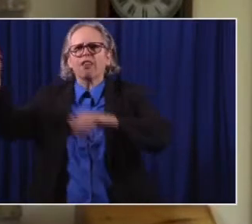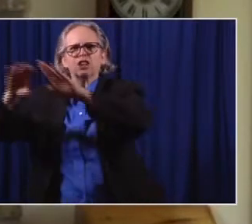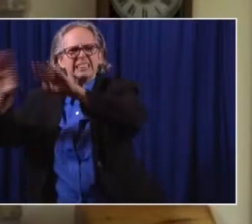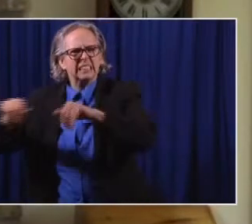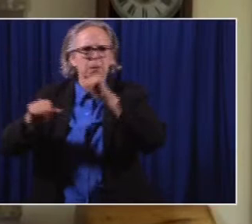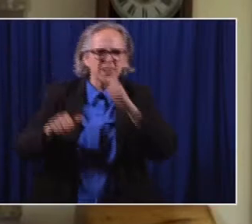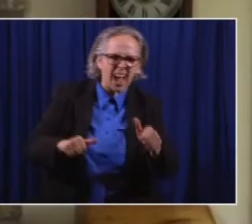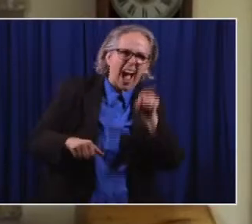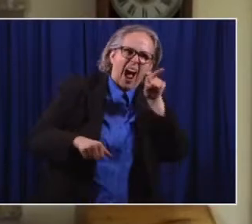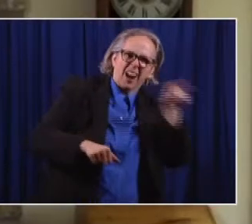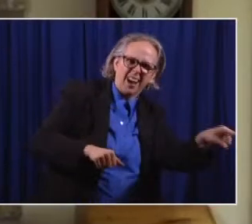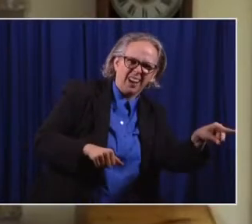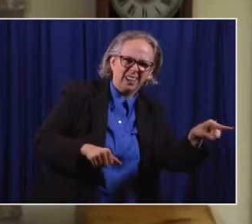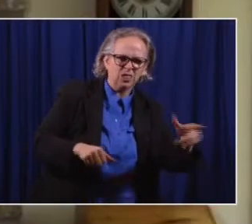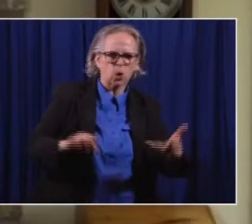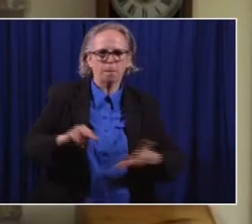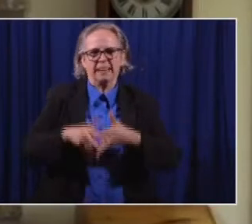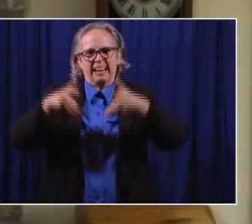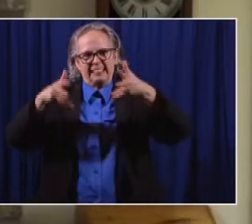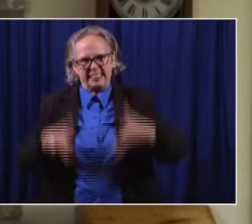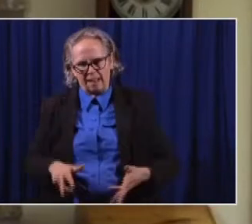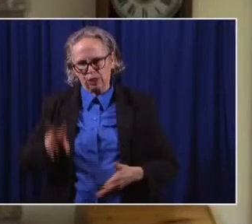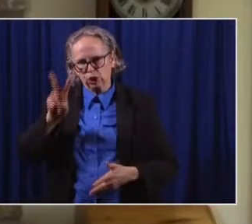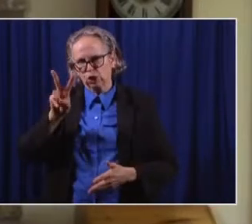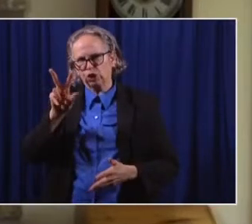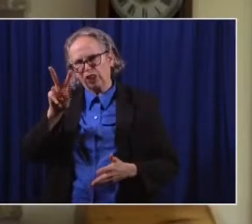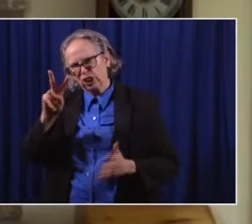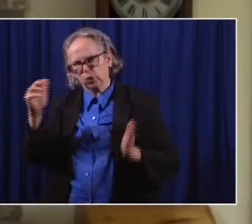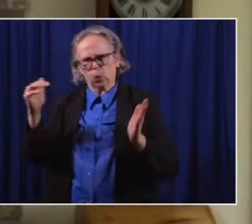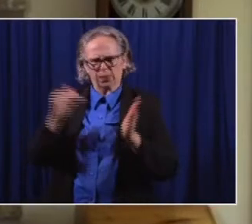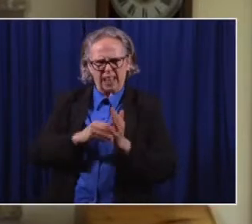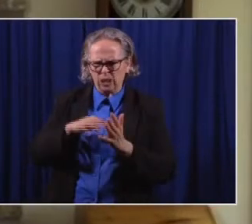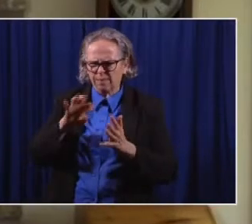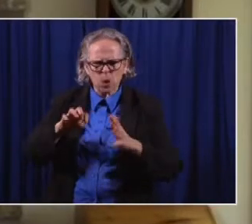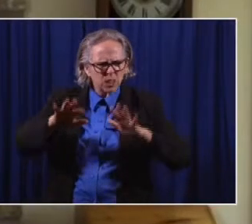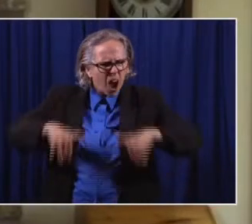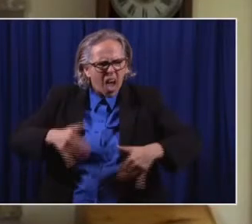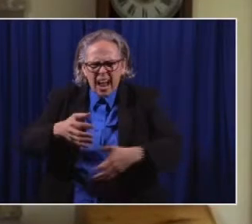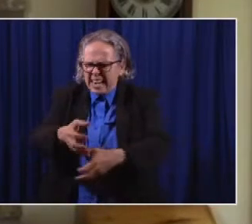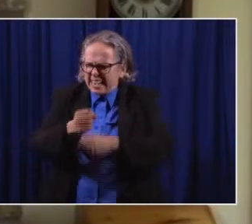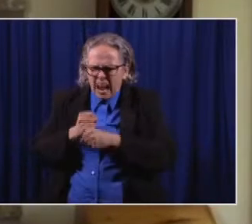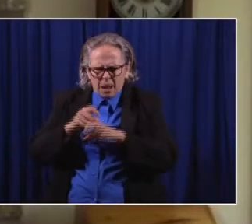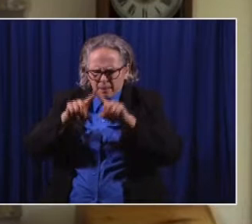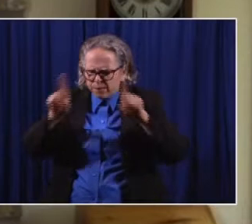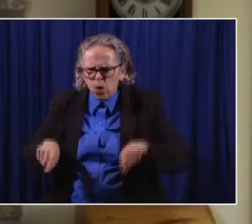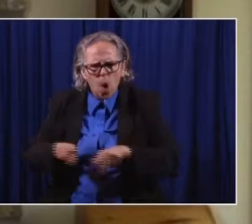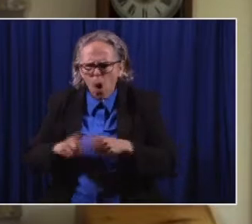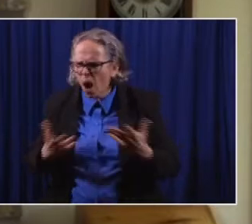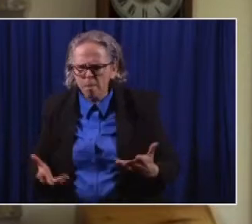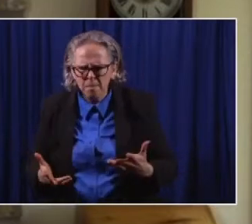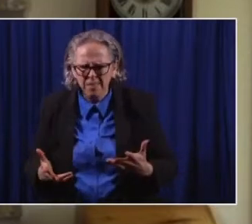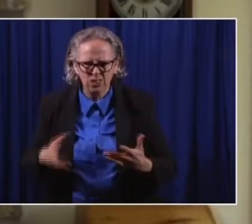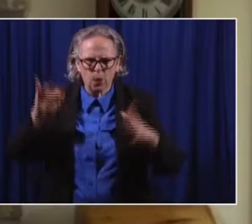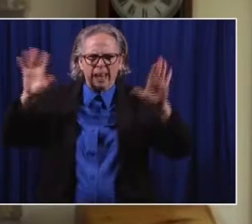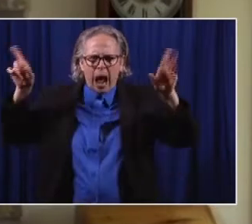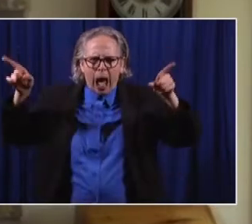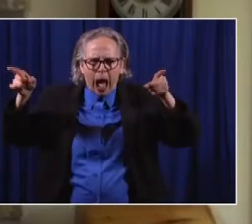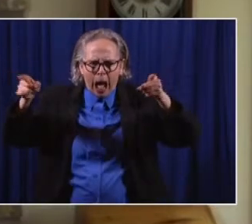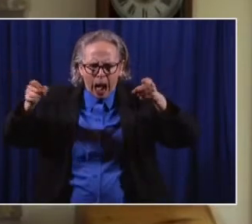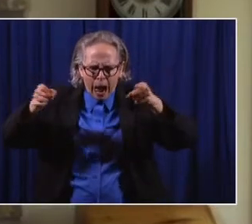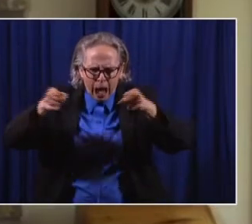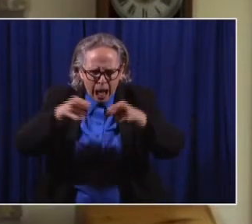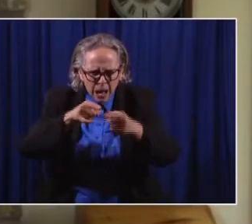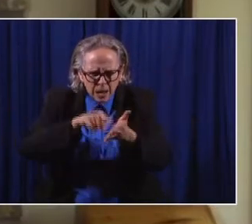32,400 who had not received a form at the time of this review. A week ago Monday,